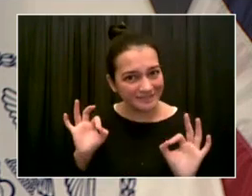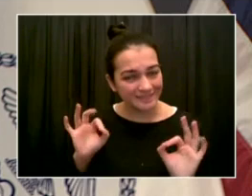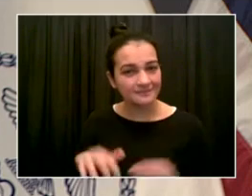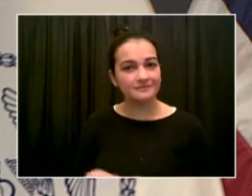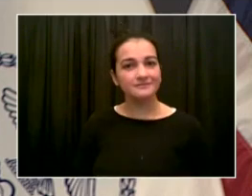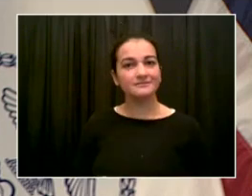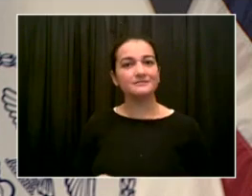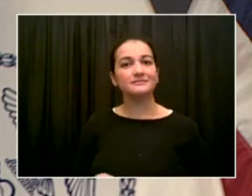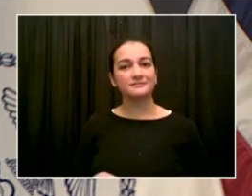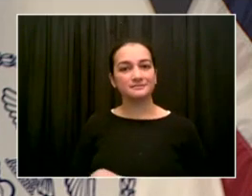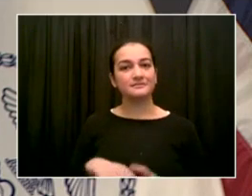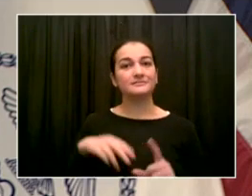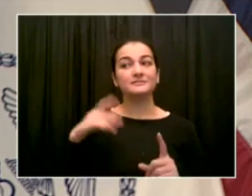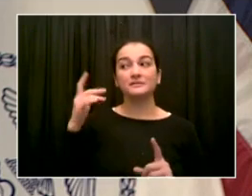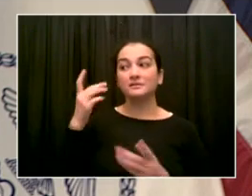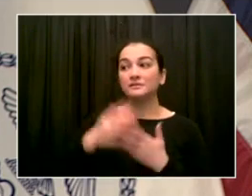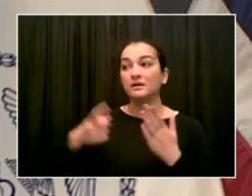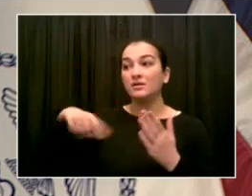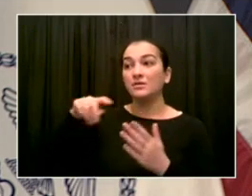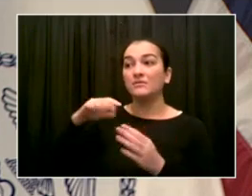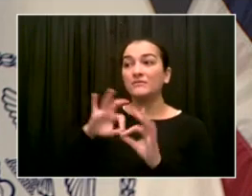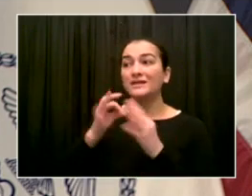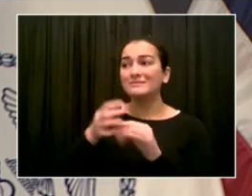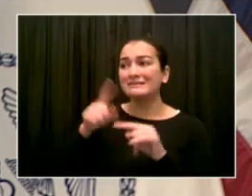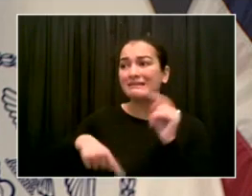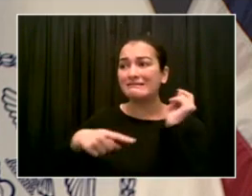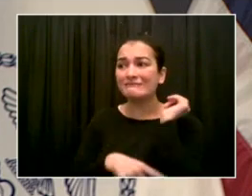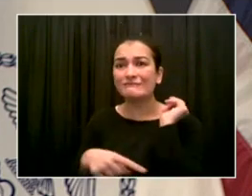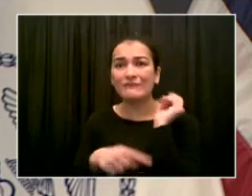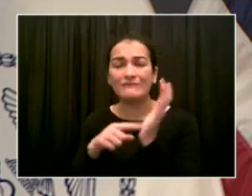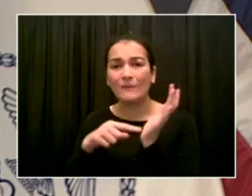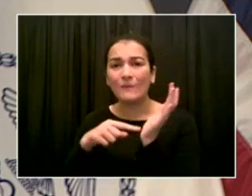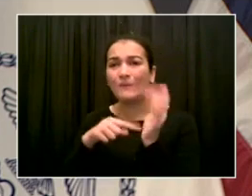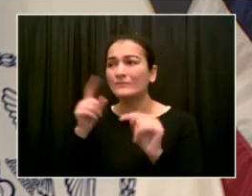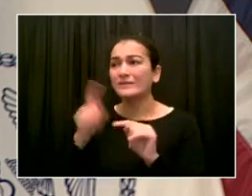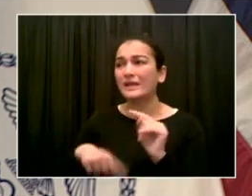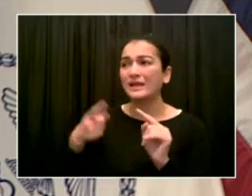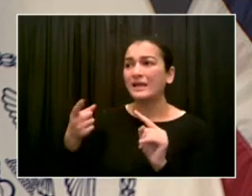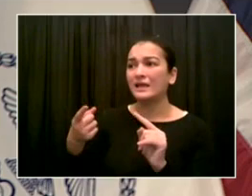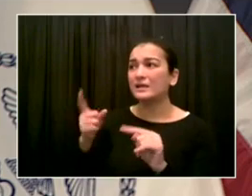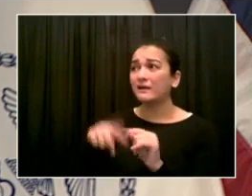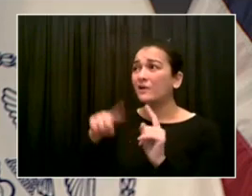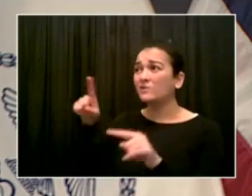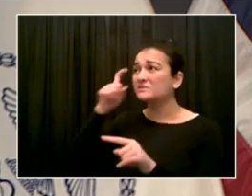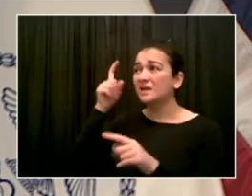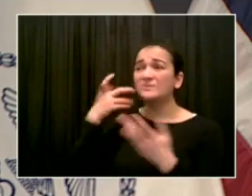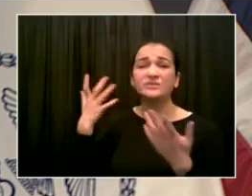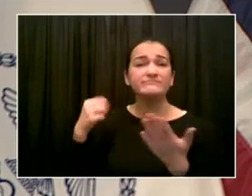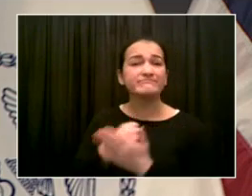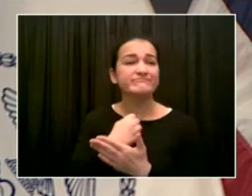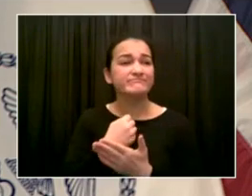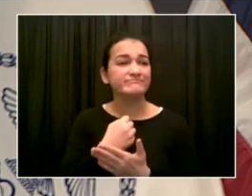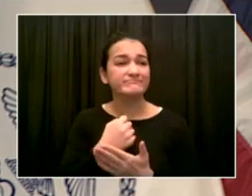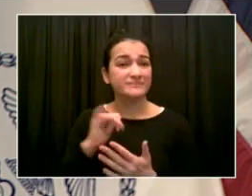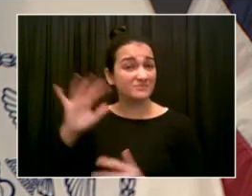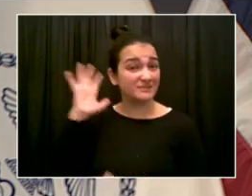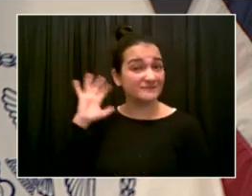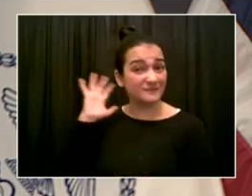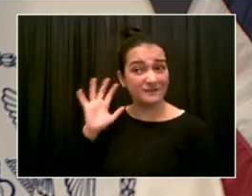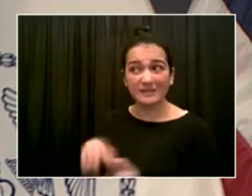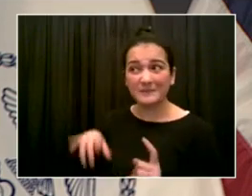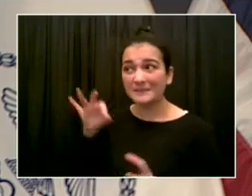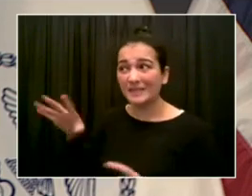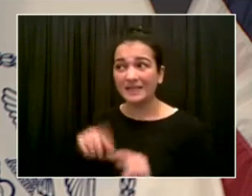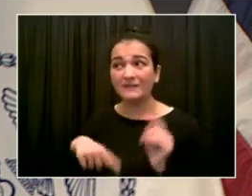families. That's one piece of the puzzle. I think that one's particularly powerful because it also, and we've seen it in the test scores